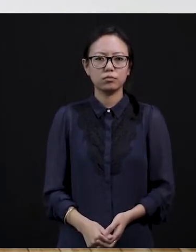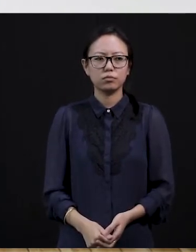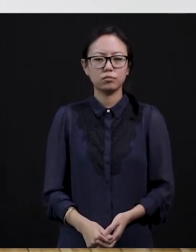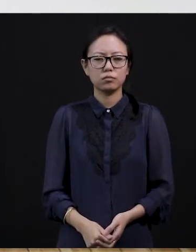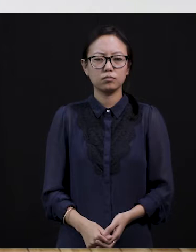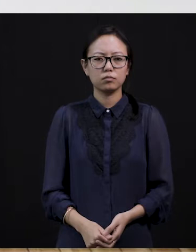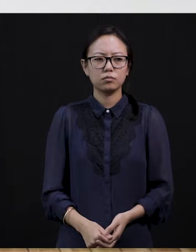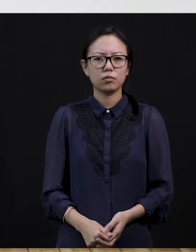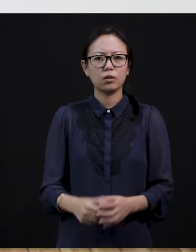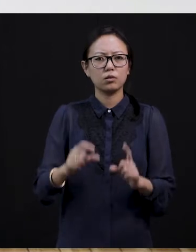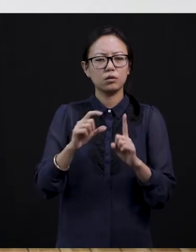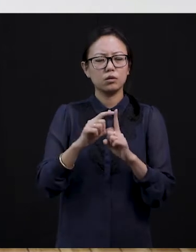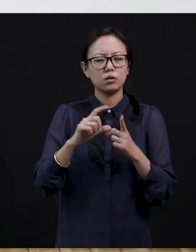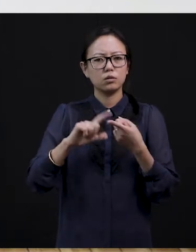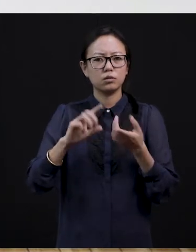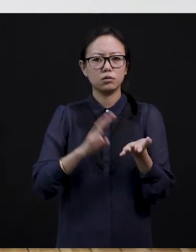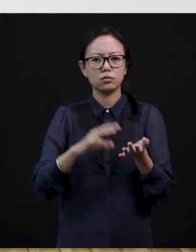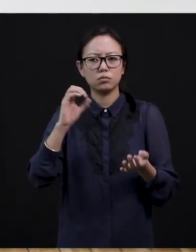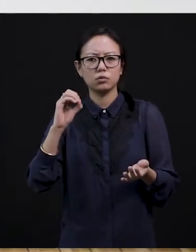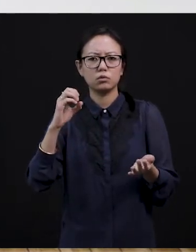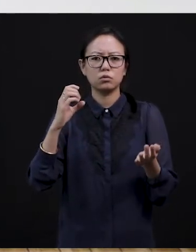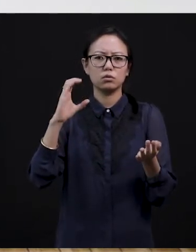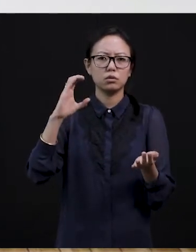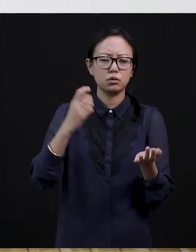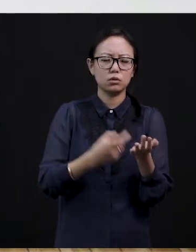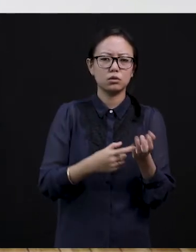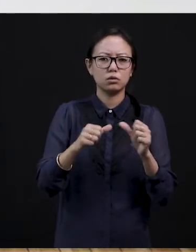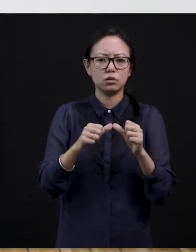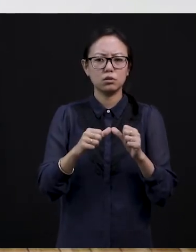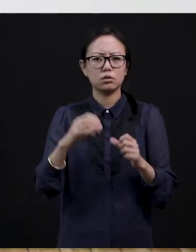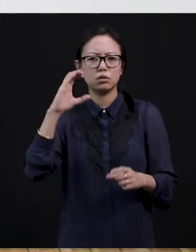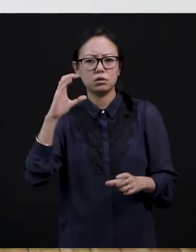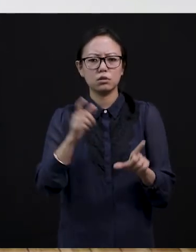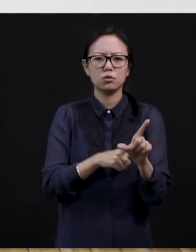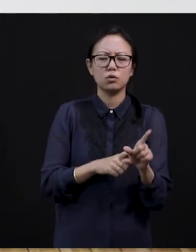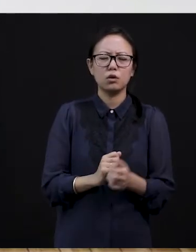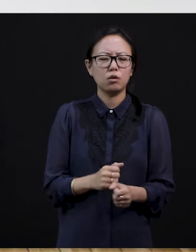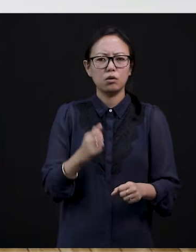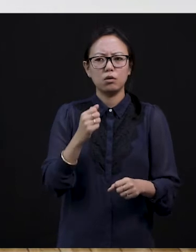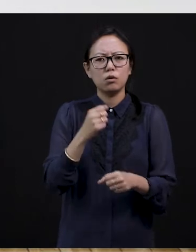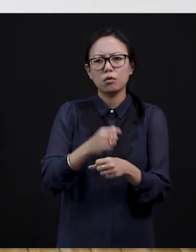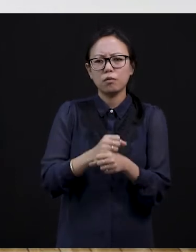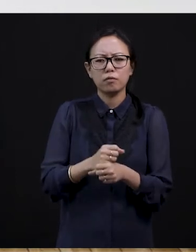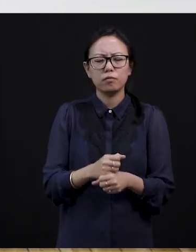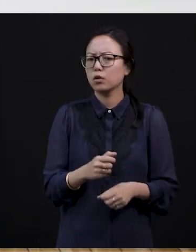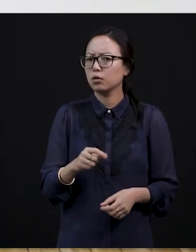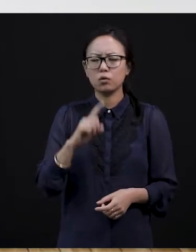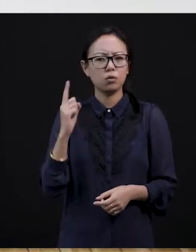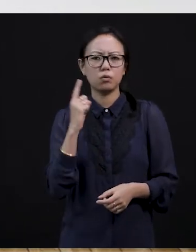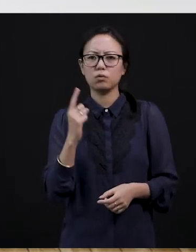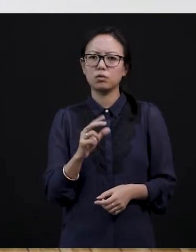go. So democracy is much more than a form of government. So it's not only that you form a government and that